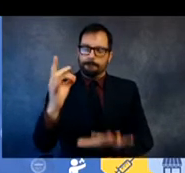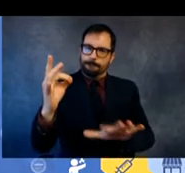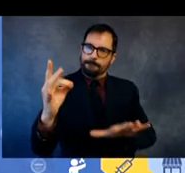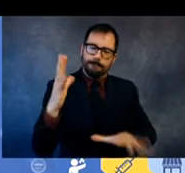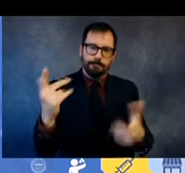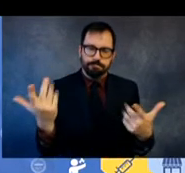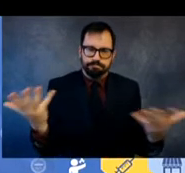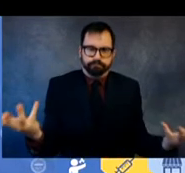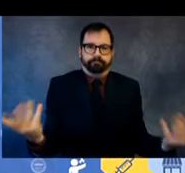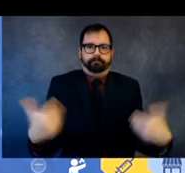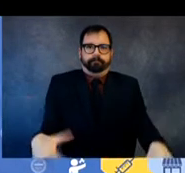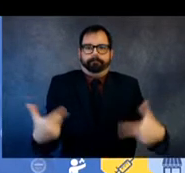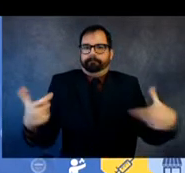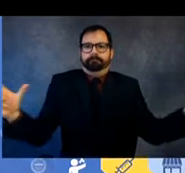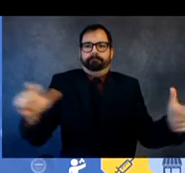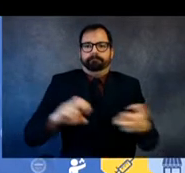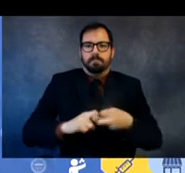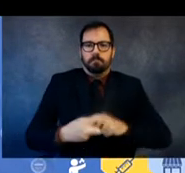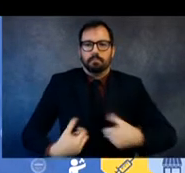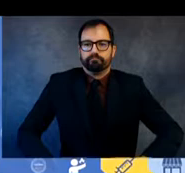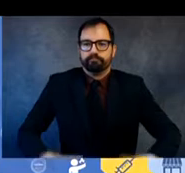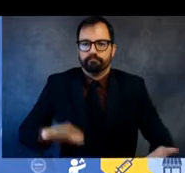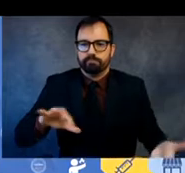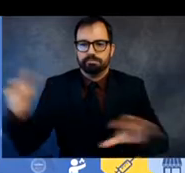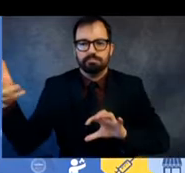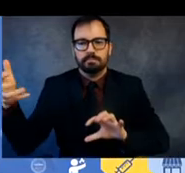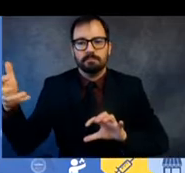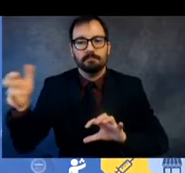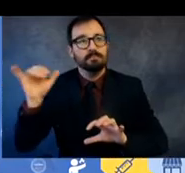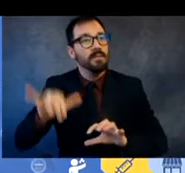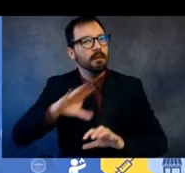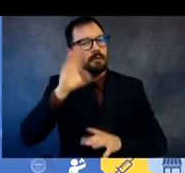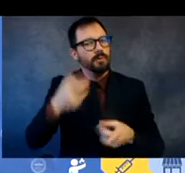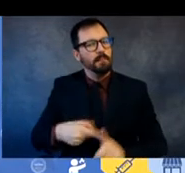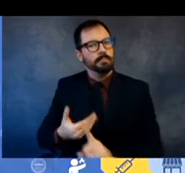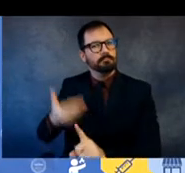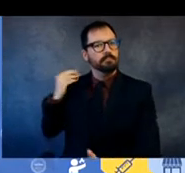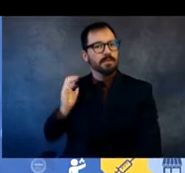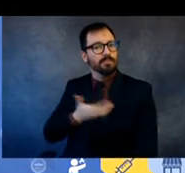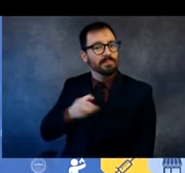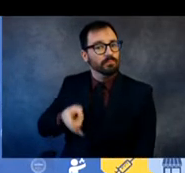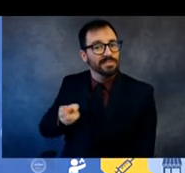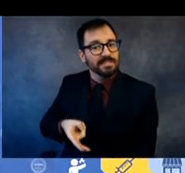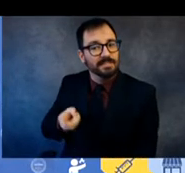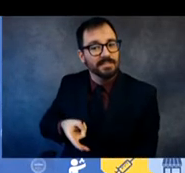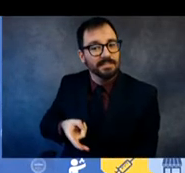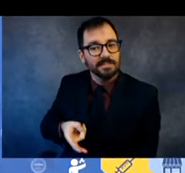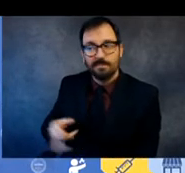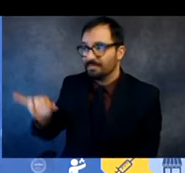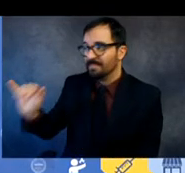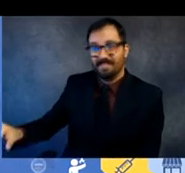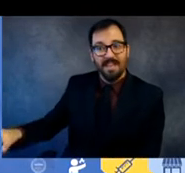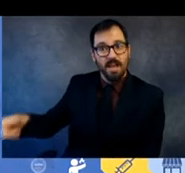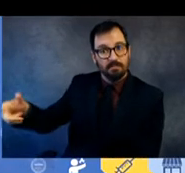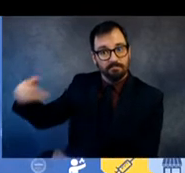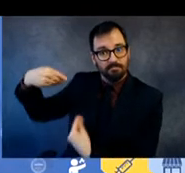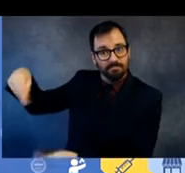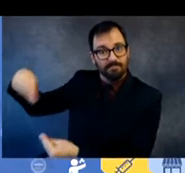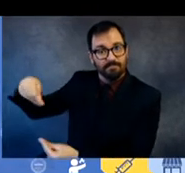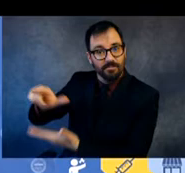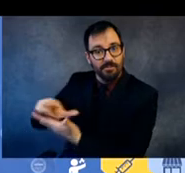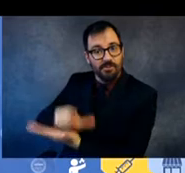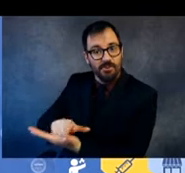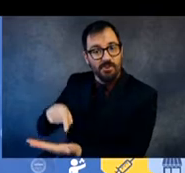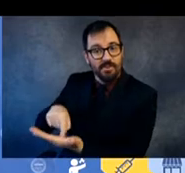problem of such enormous scope that is unprecedented, that the bill itself had to